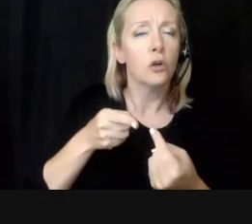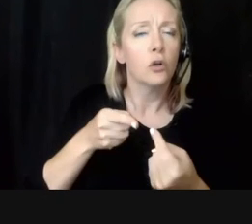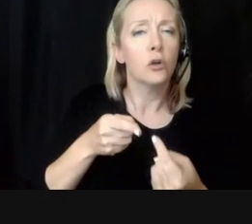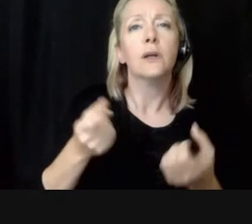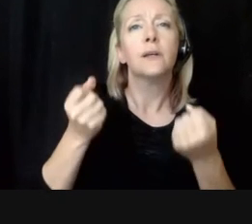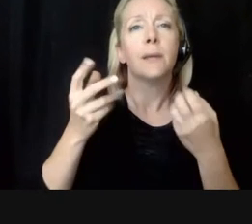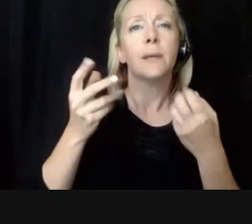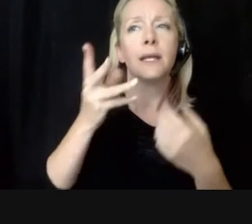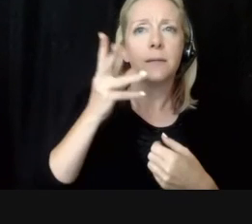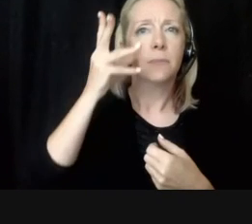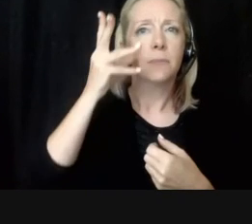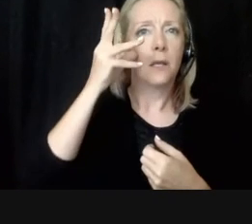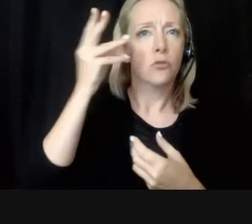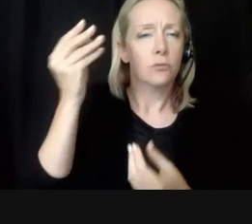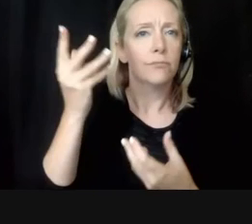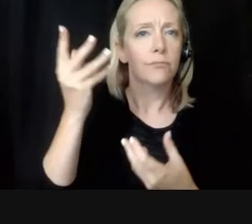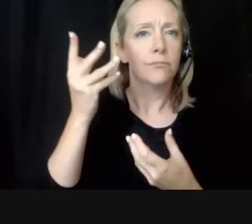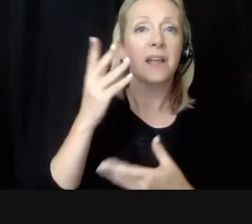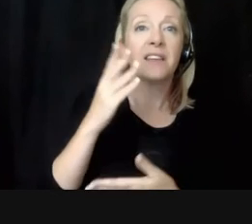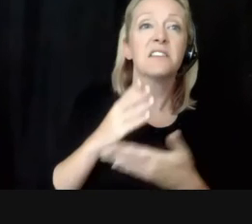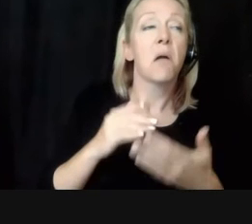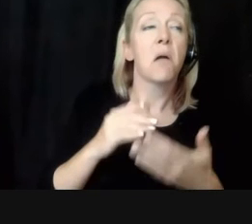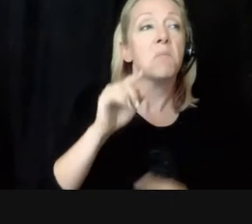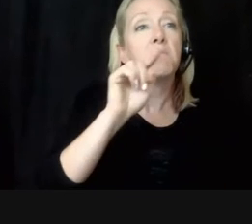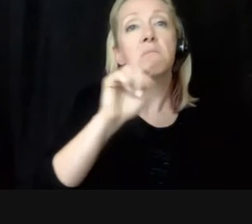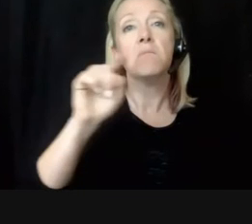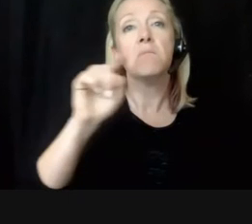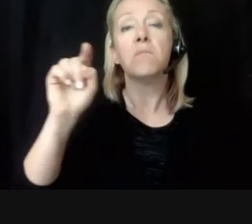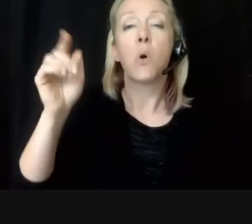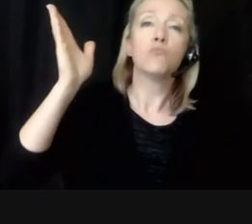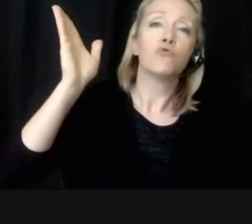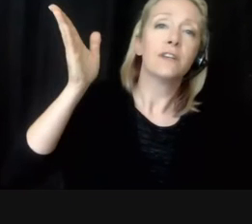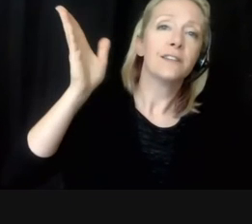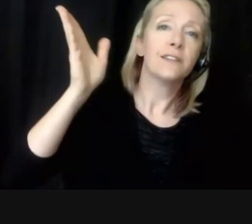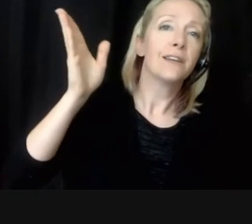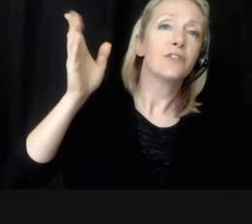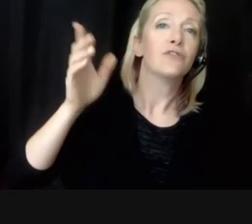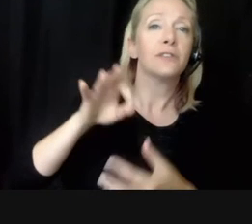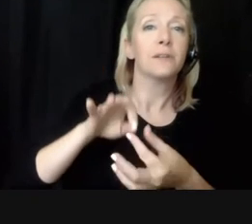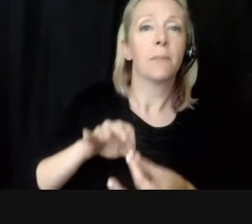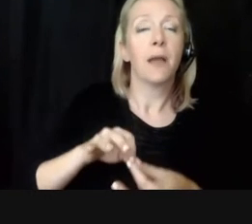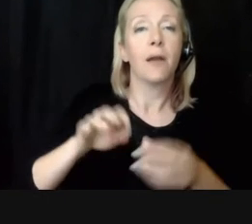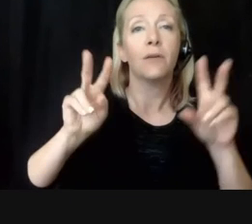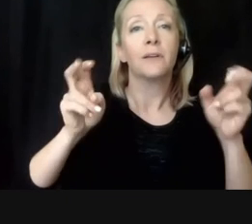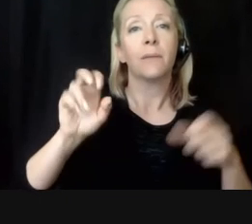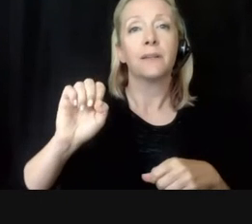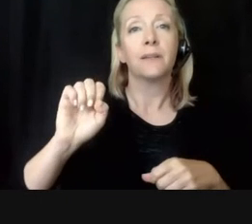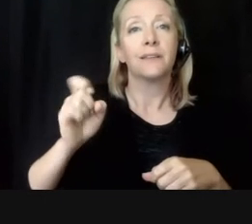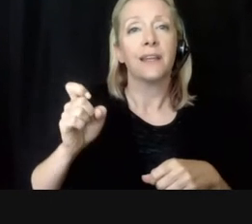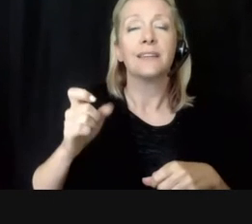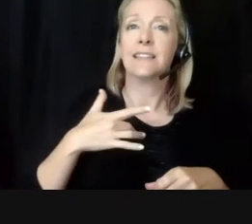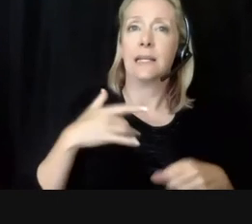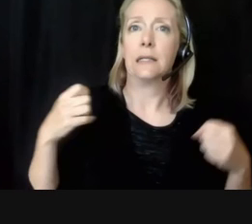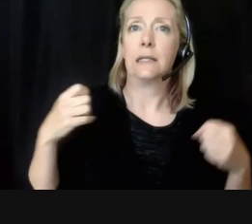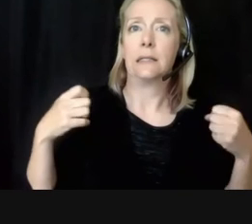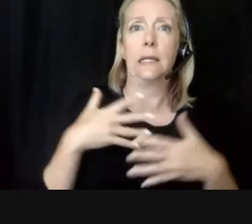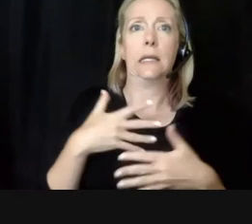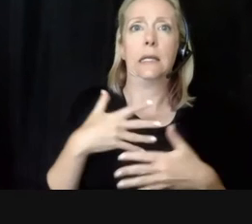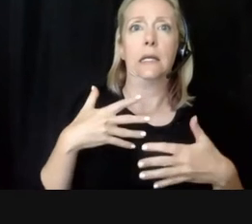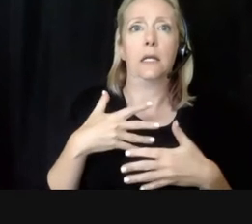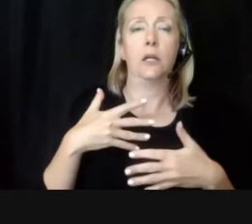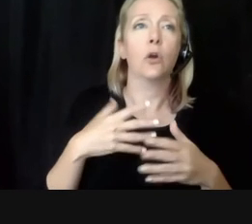parents felt that some of the presentations that were all presented to parents was more scary and it was